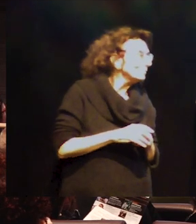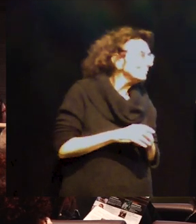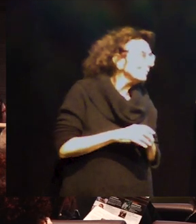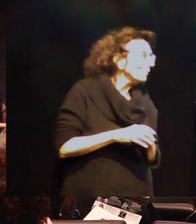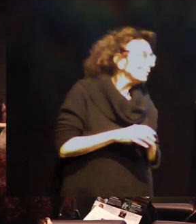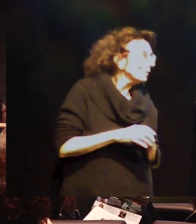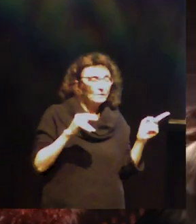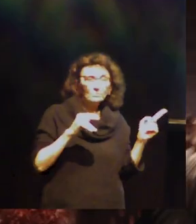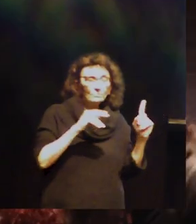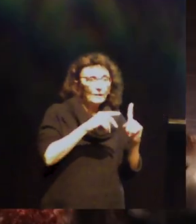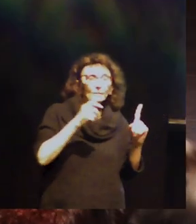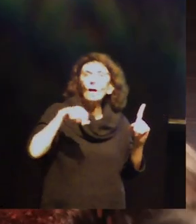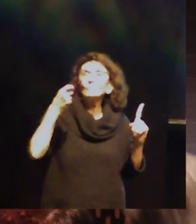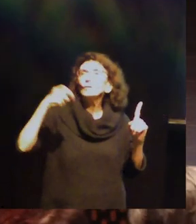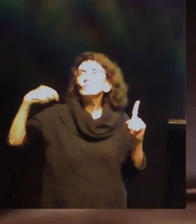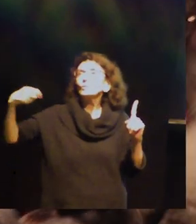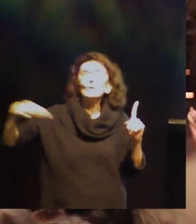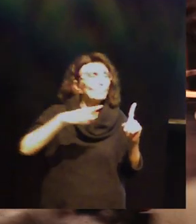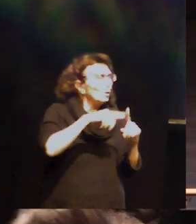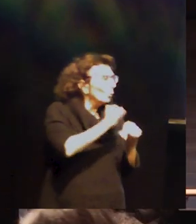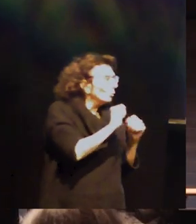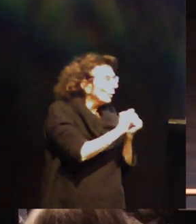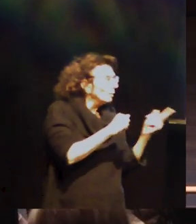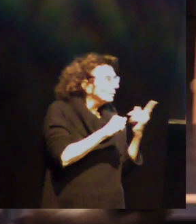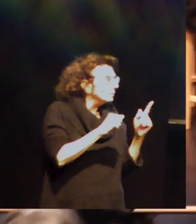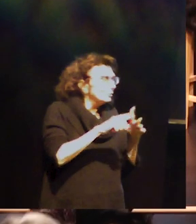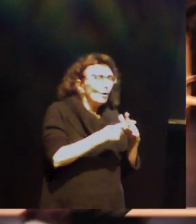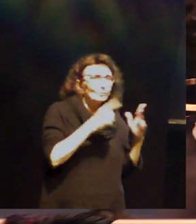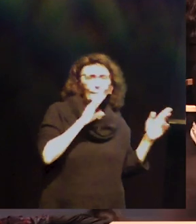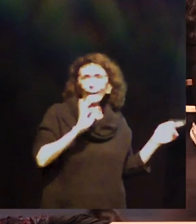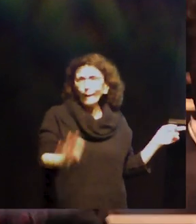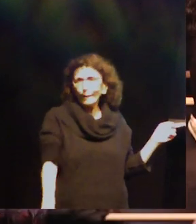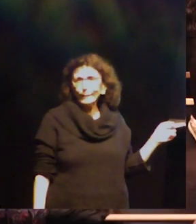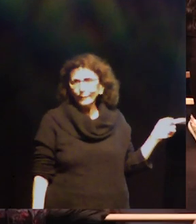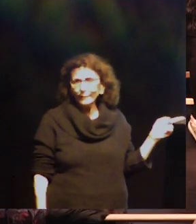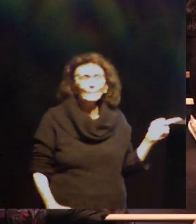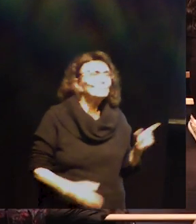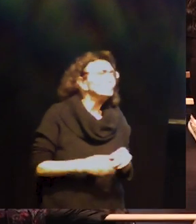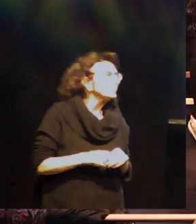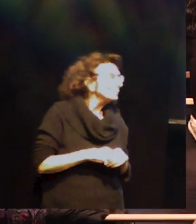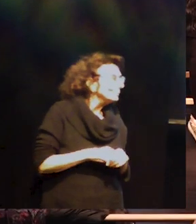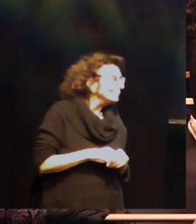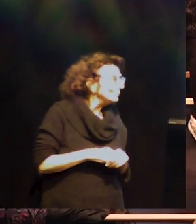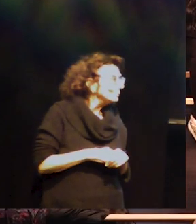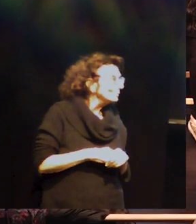And I've been working with her now since she was 9 years old,